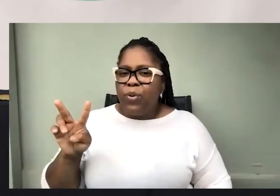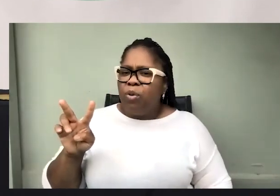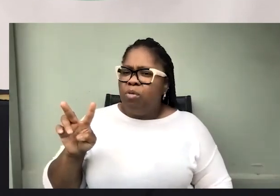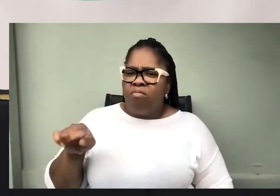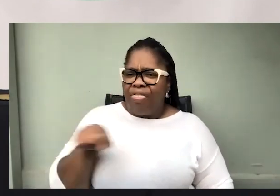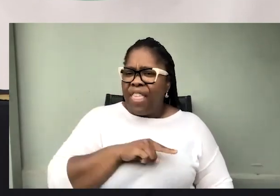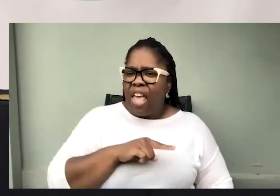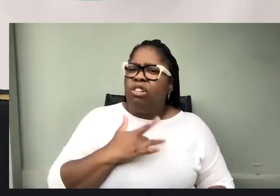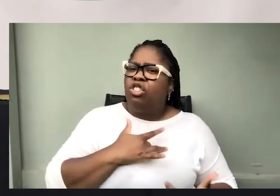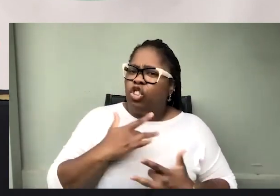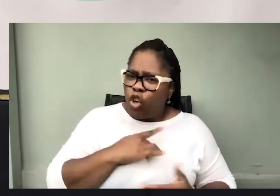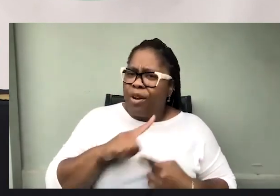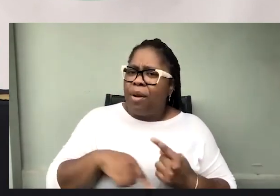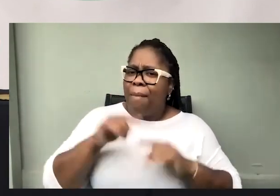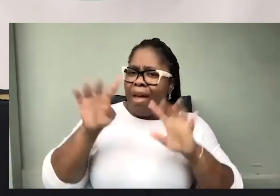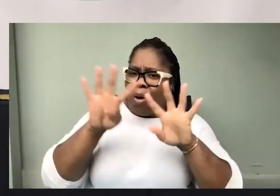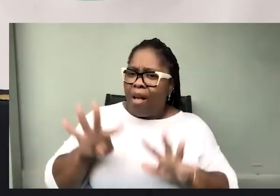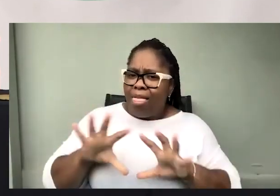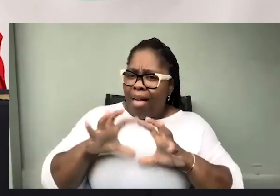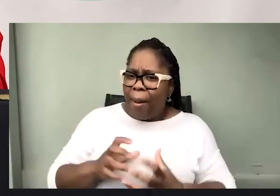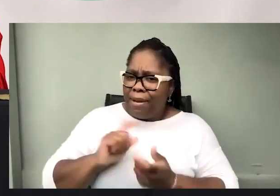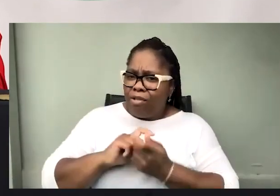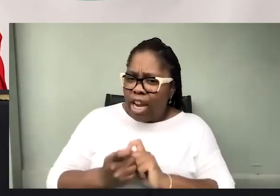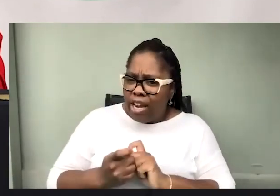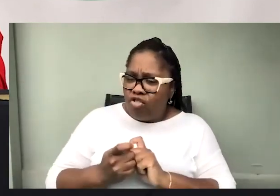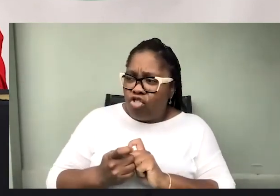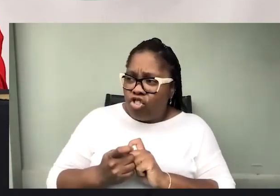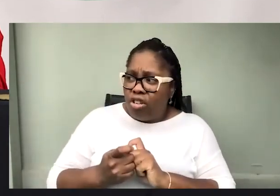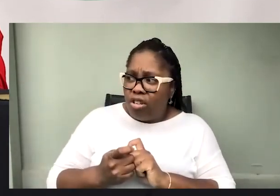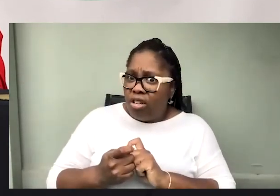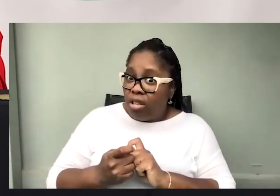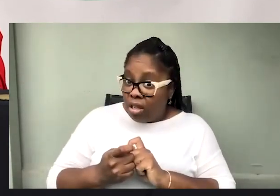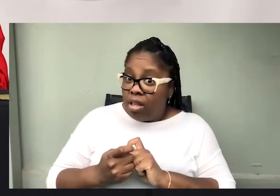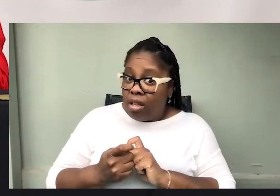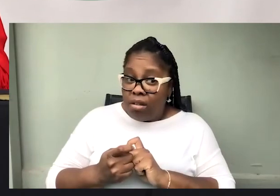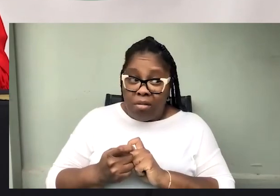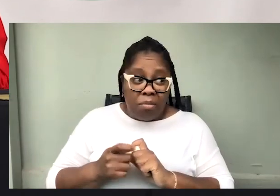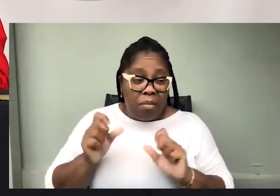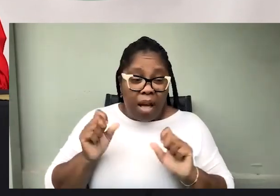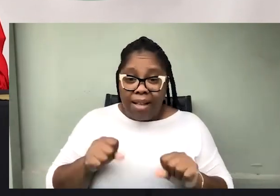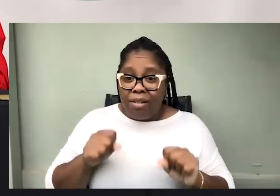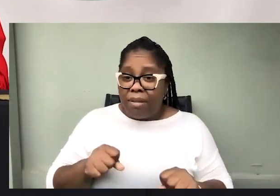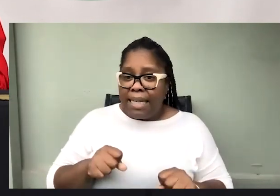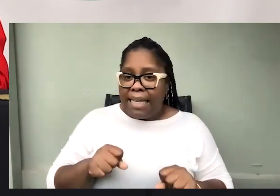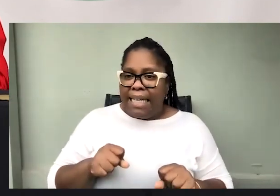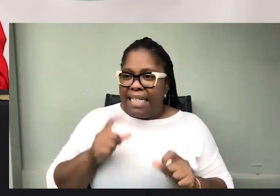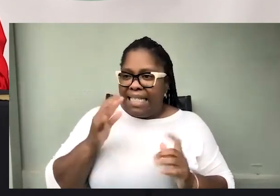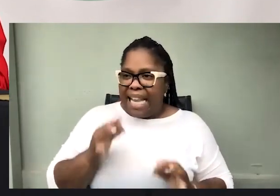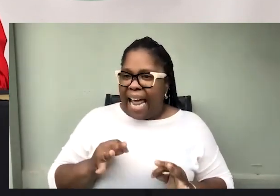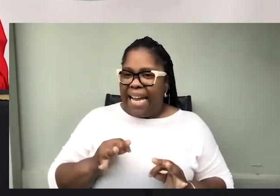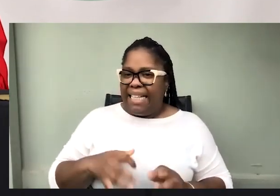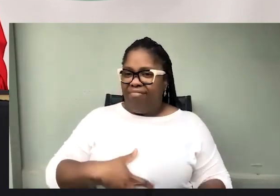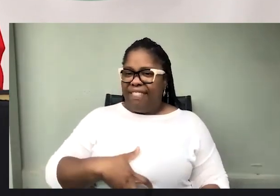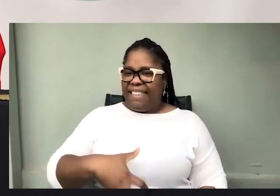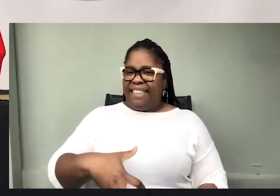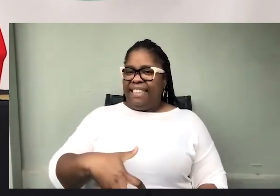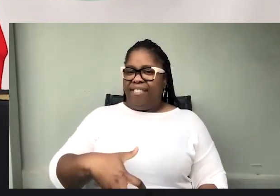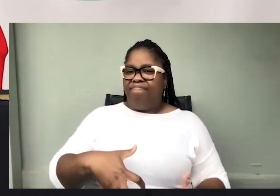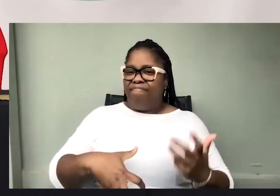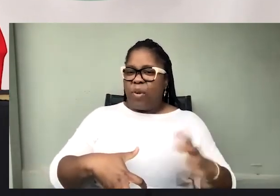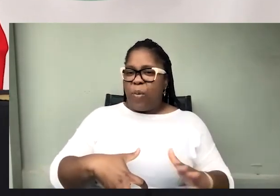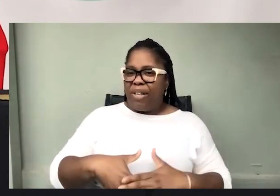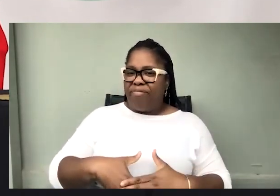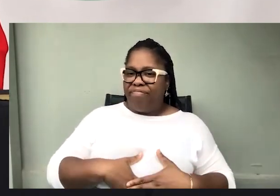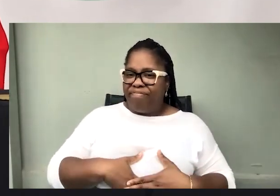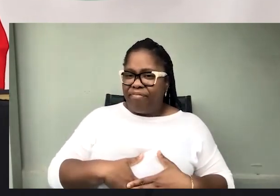very concerned about climate change, even to the point of possibly not having children, which is, I've said to